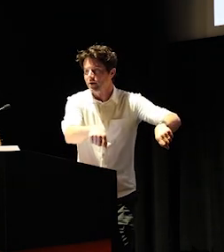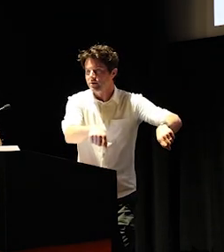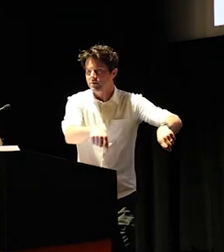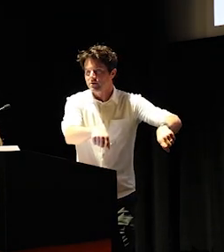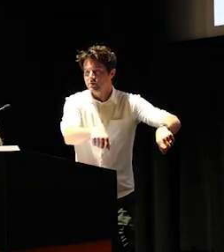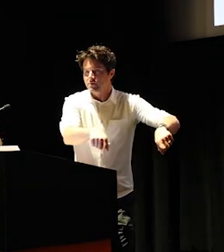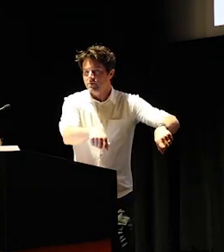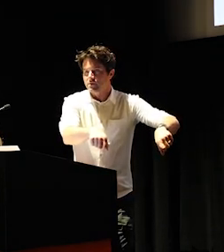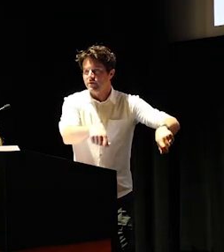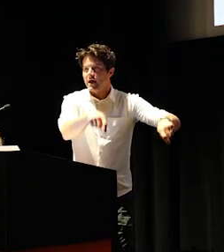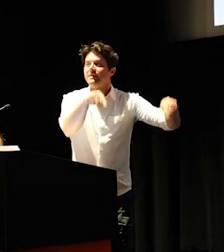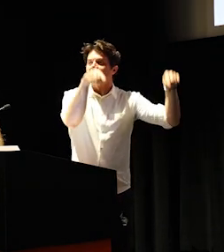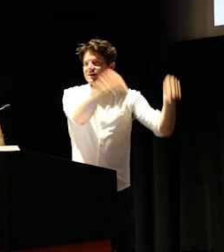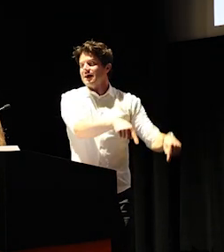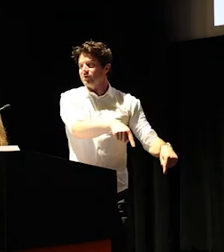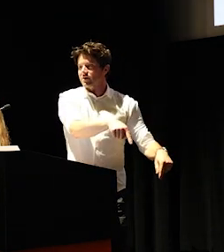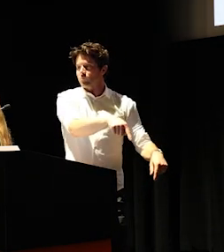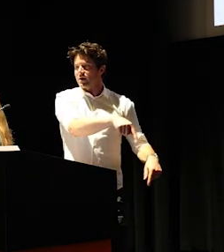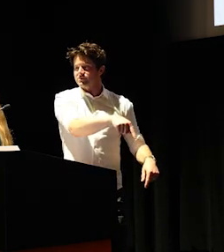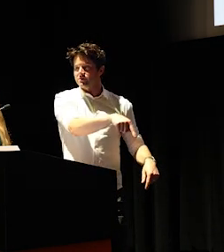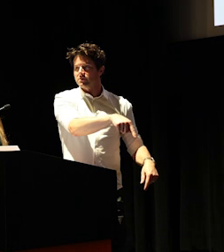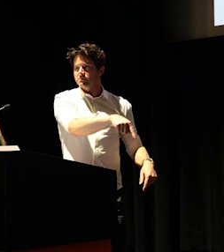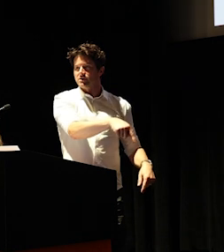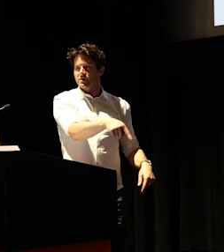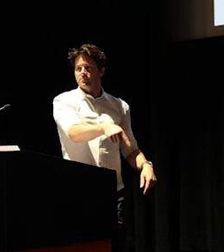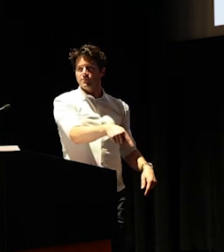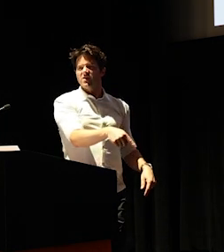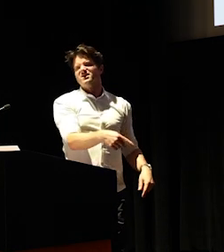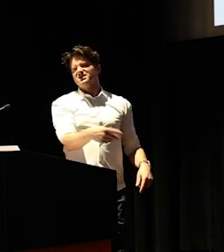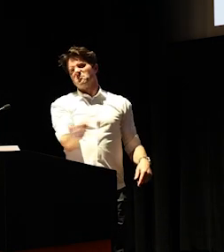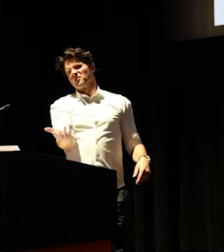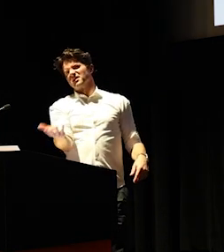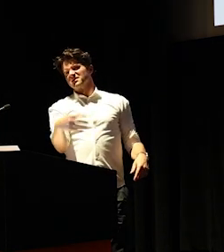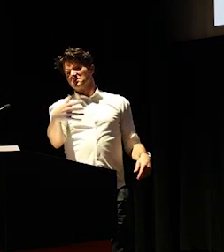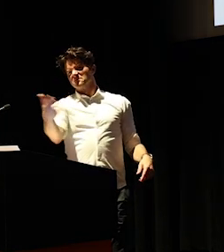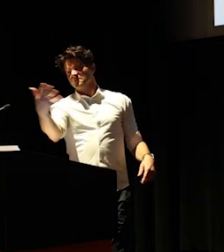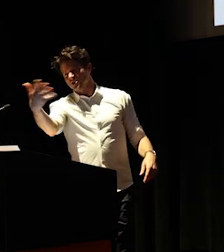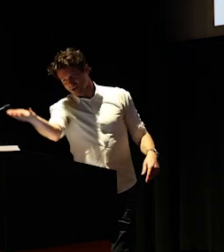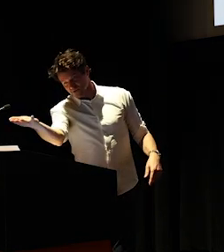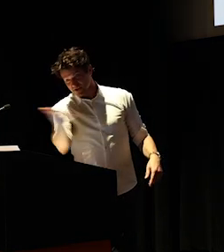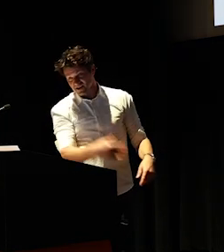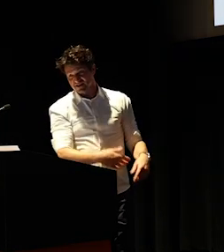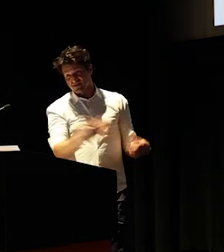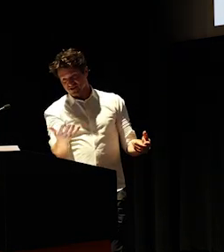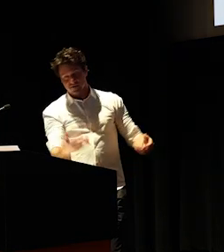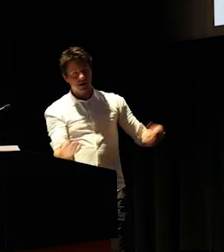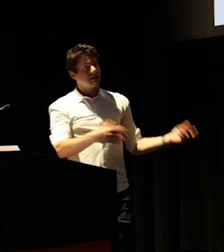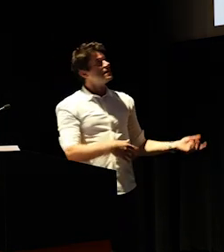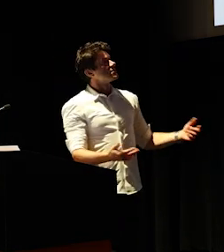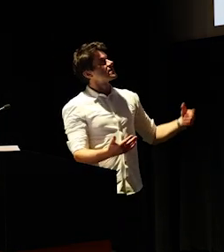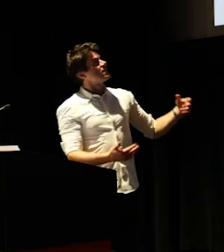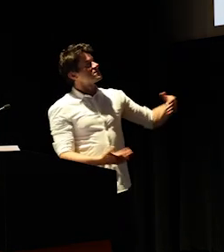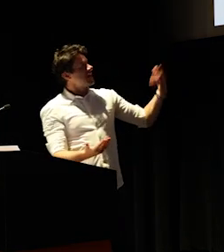and pour it. And if that's not near a register, so it's important that we charge you for things in the restaurant,